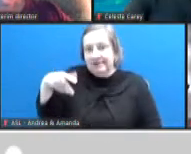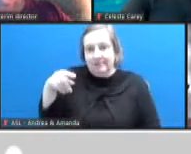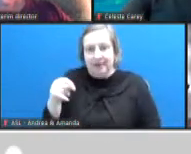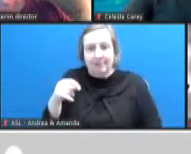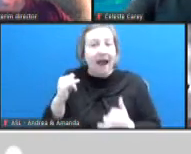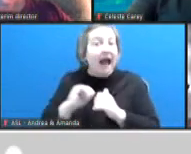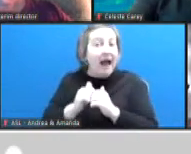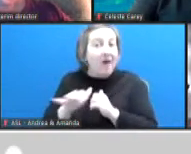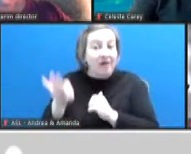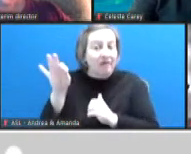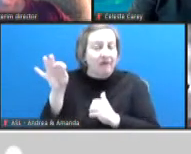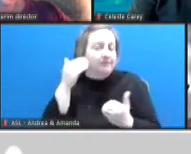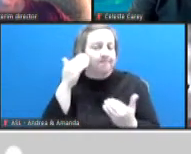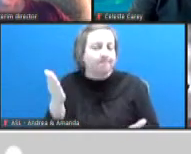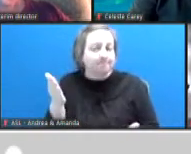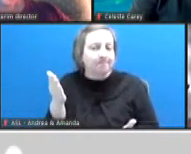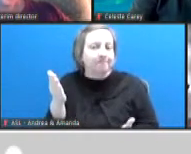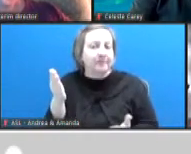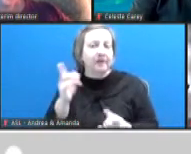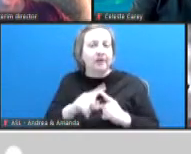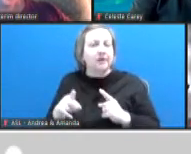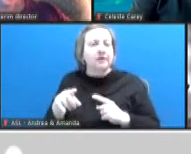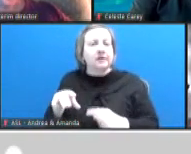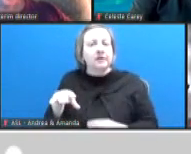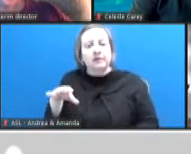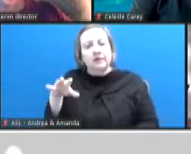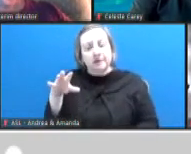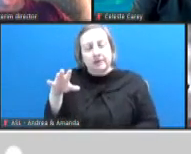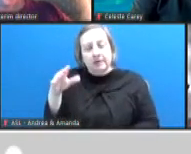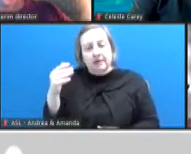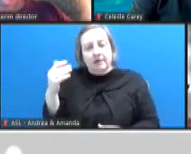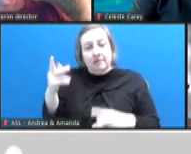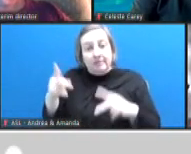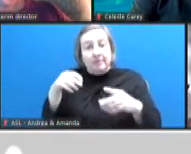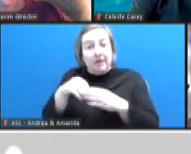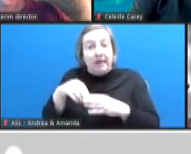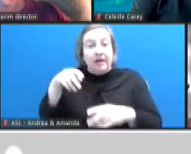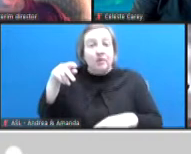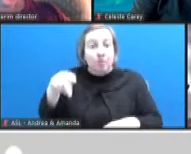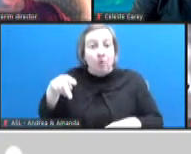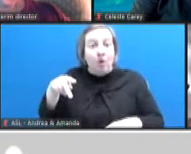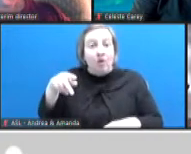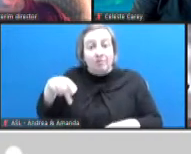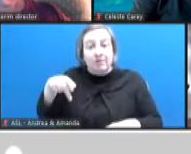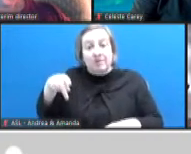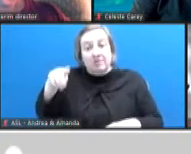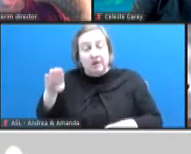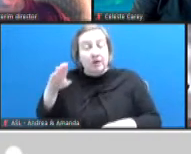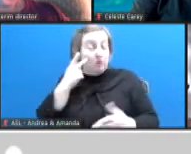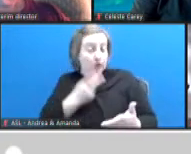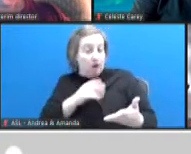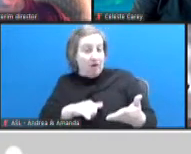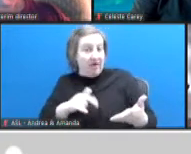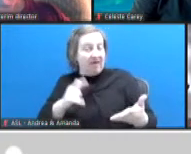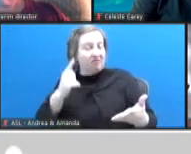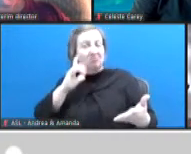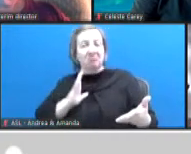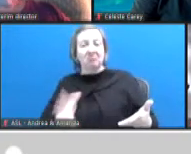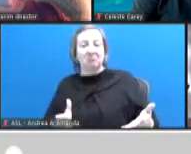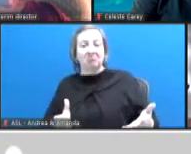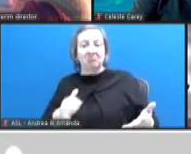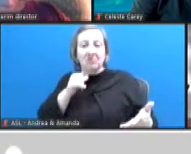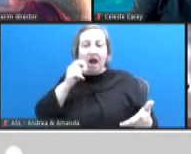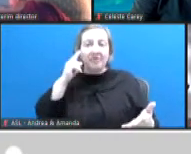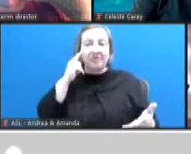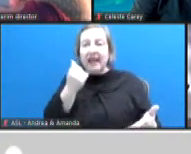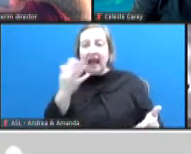it was discovered, but there were people in the Portland Police Bureau who saw this and thought it was fine and didn't think that it was